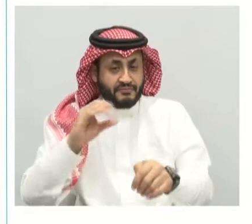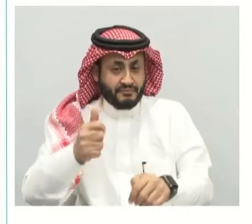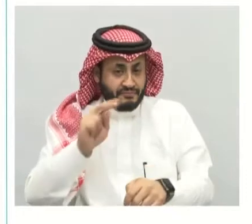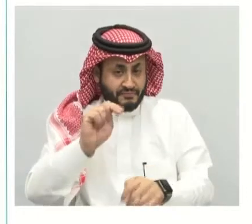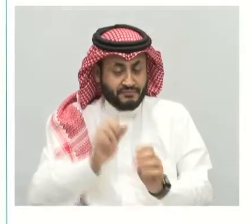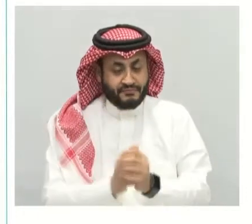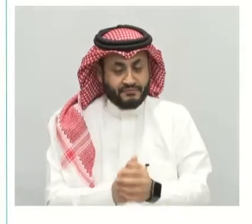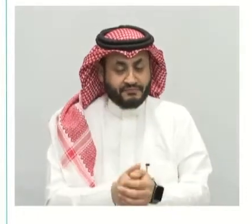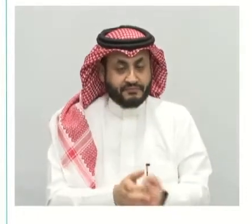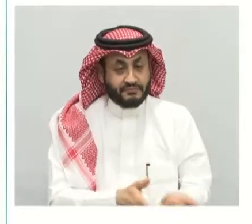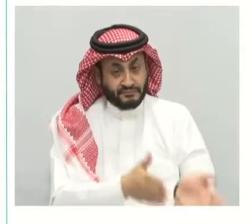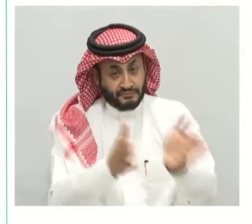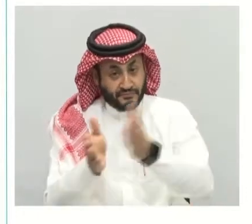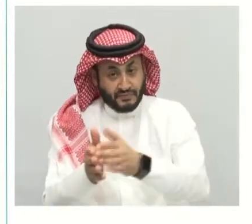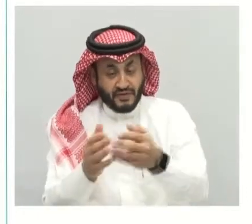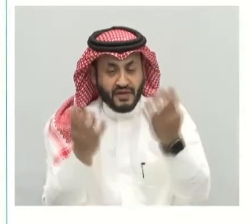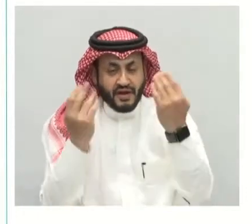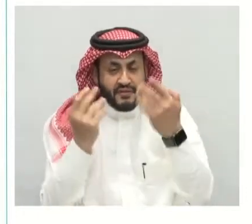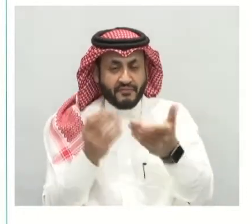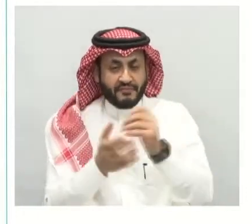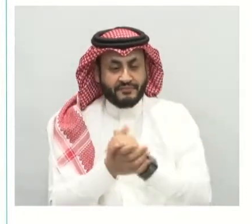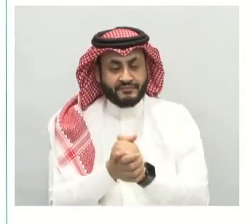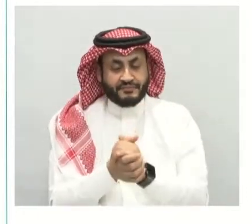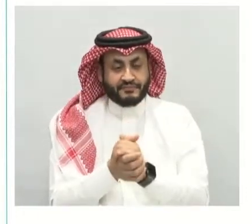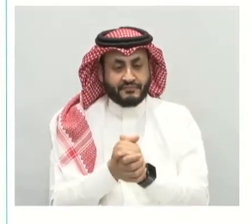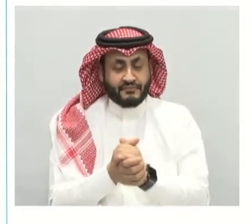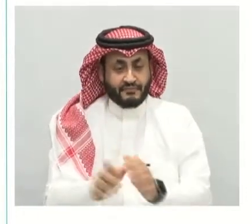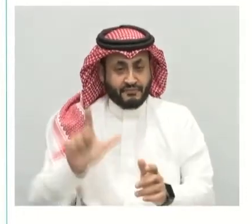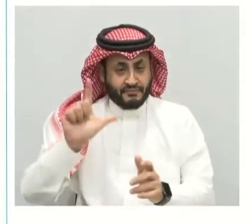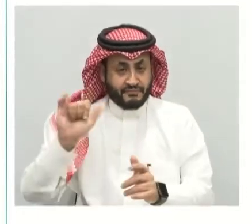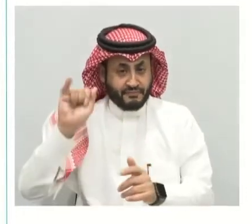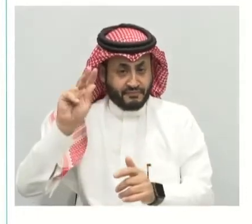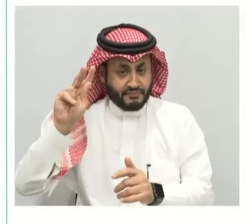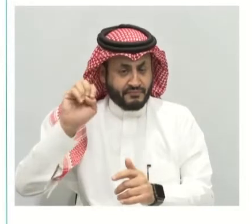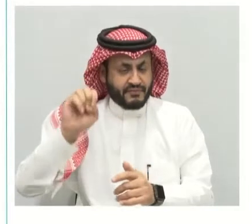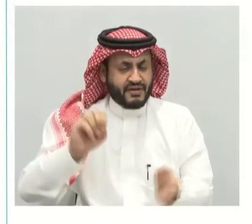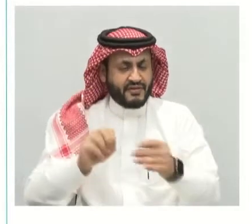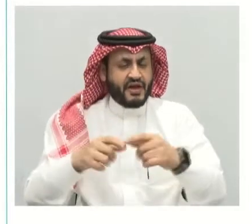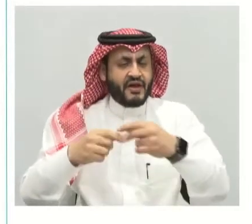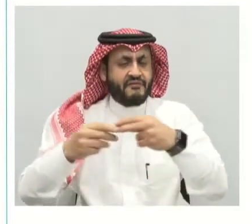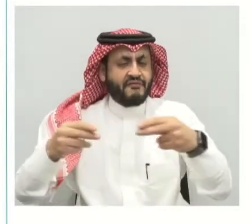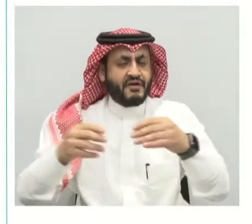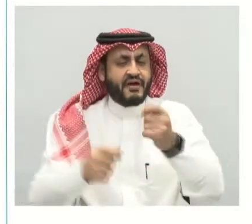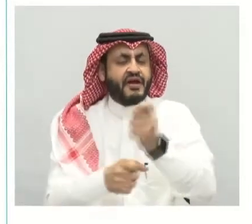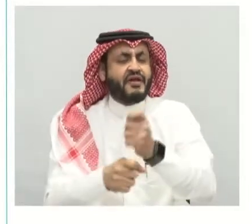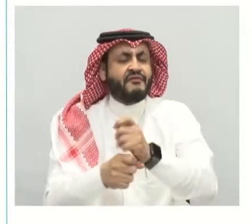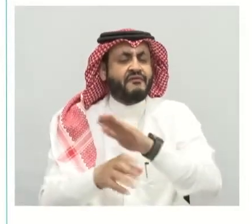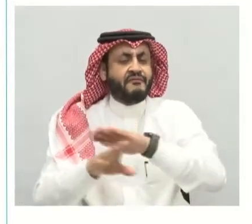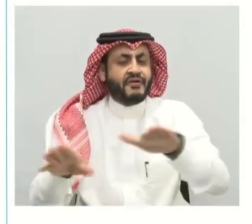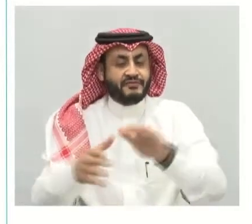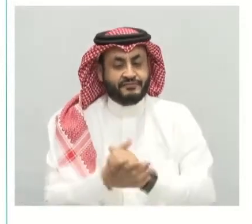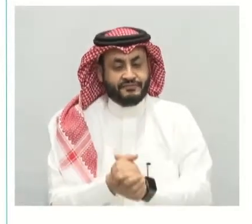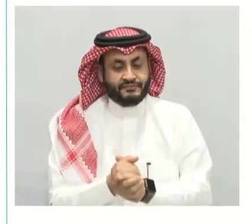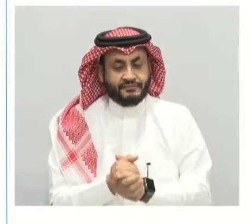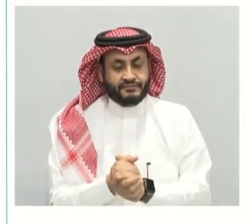Also, the other thing we have learned, which is when we use like plus infinitive. And we said that what do you mean by infinitive